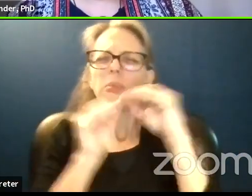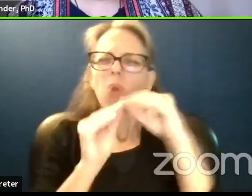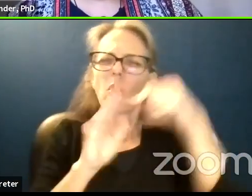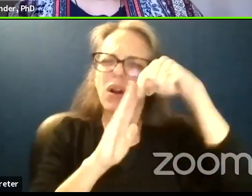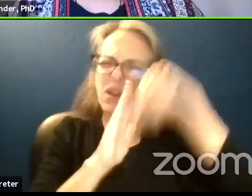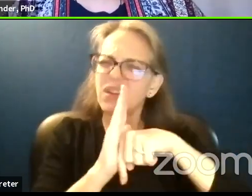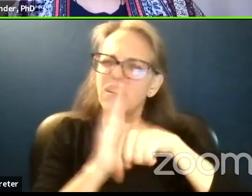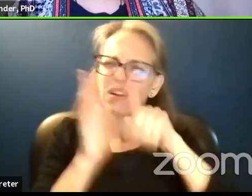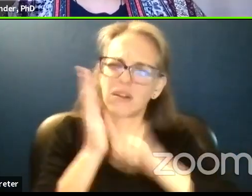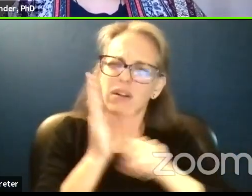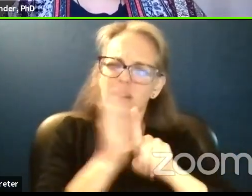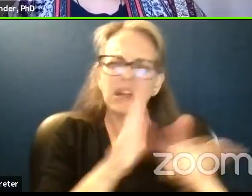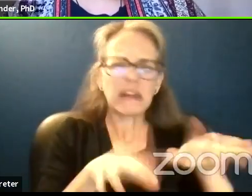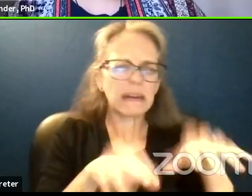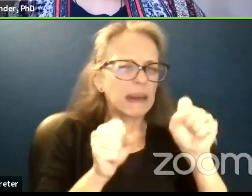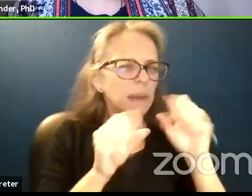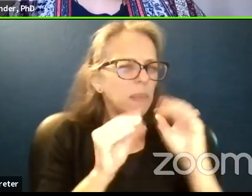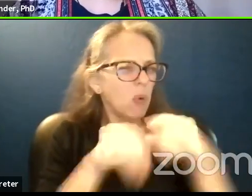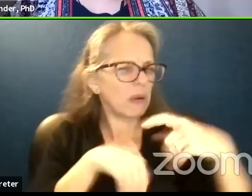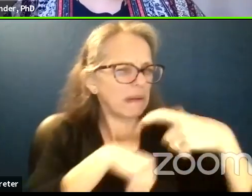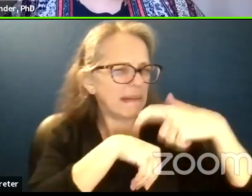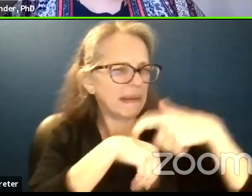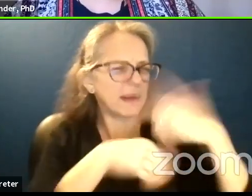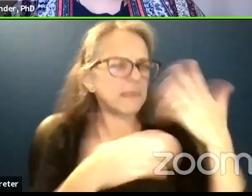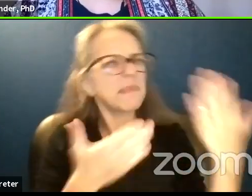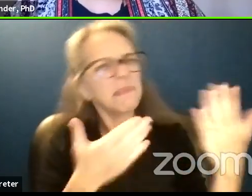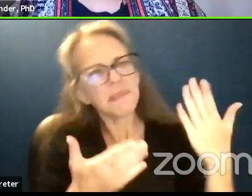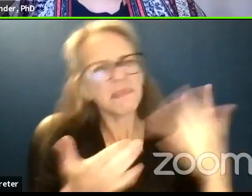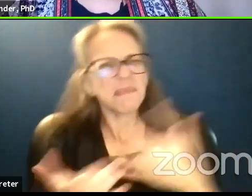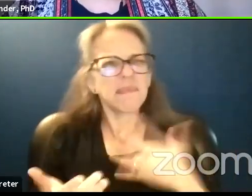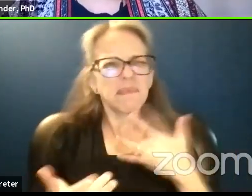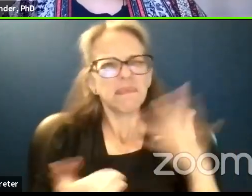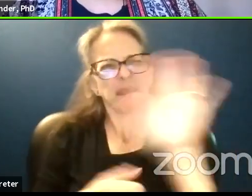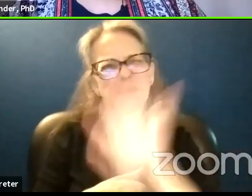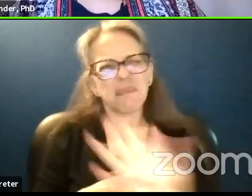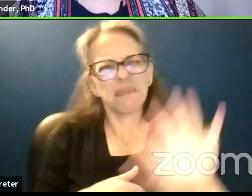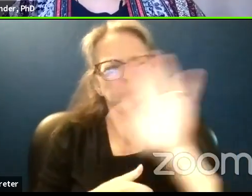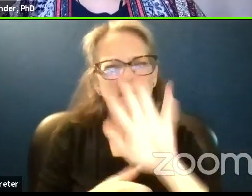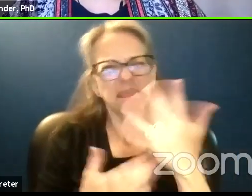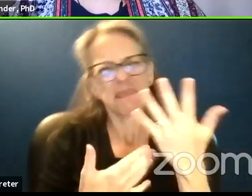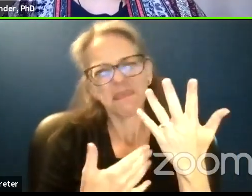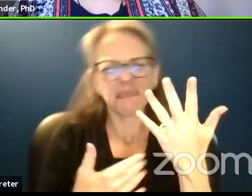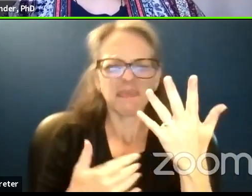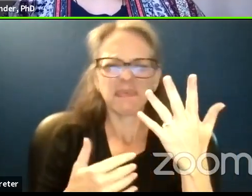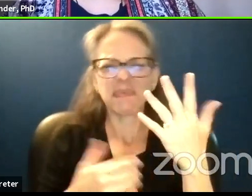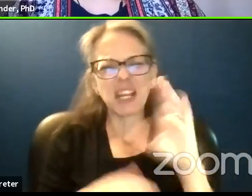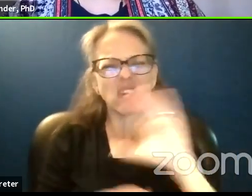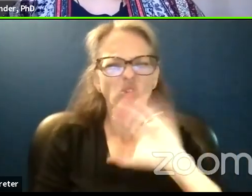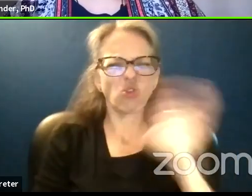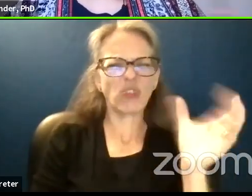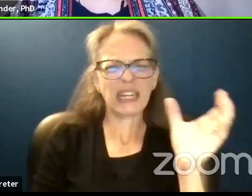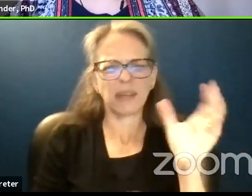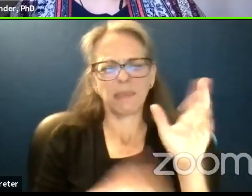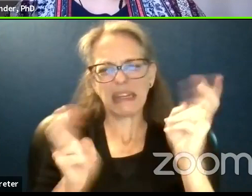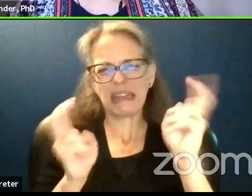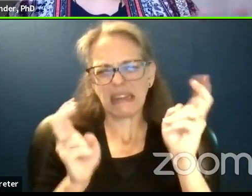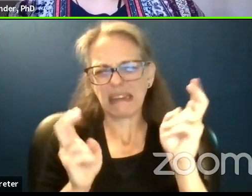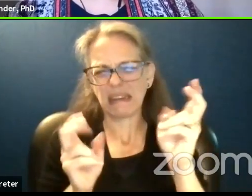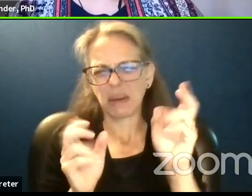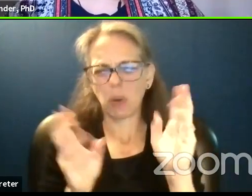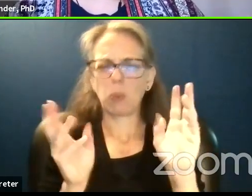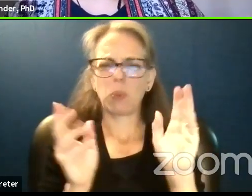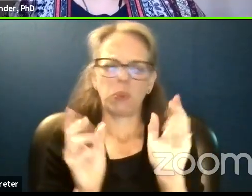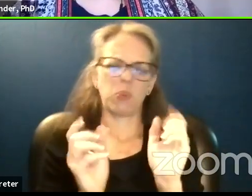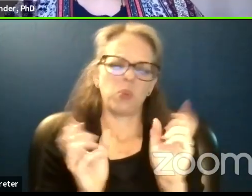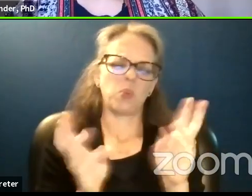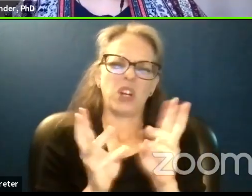bit longer, probably by the winter holidays, by the end of this year, vaccines will be available for everybody from